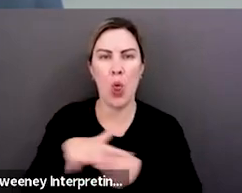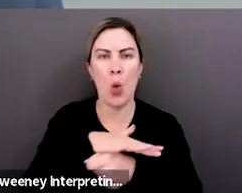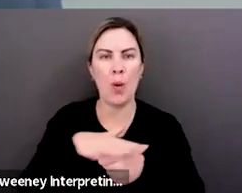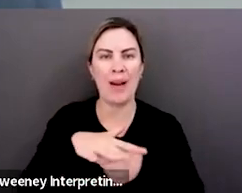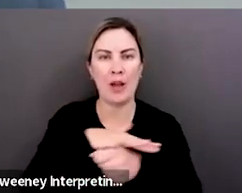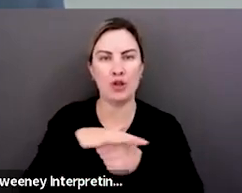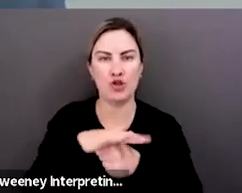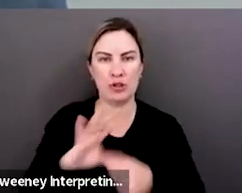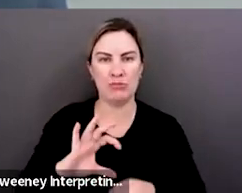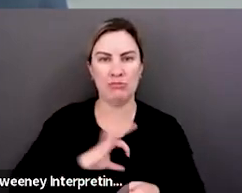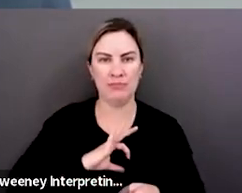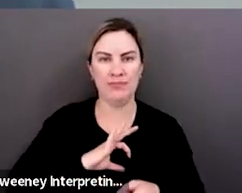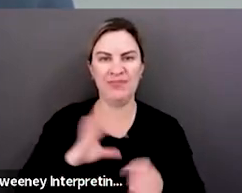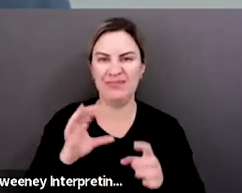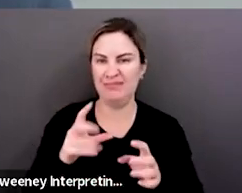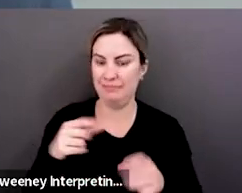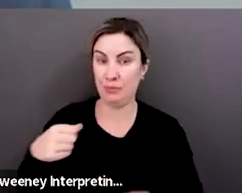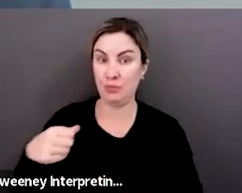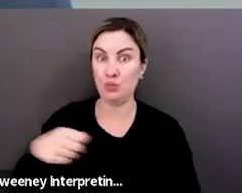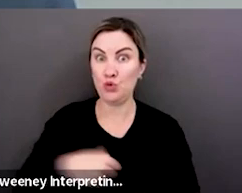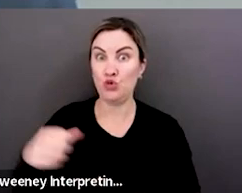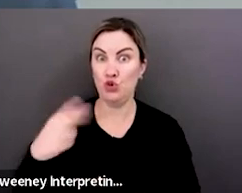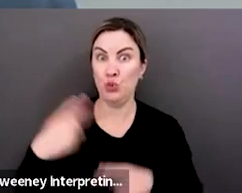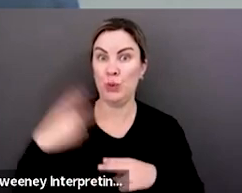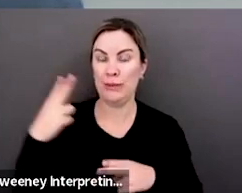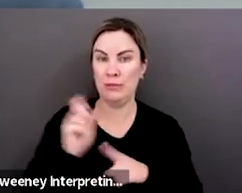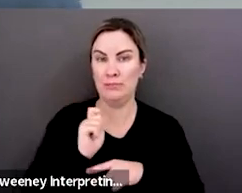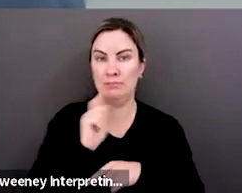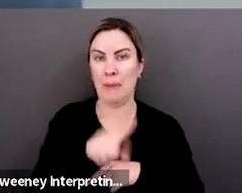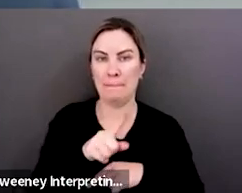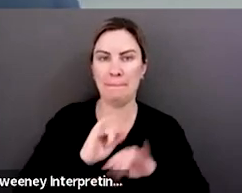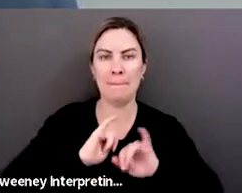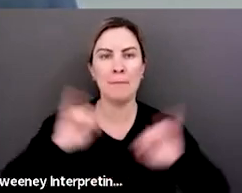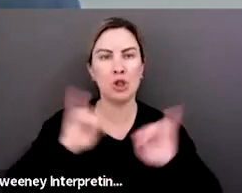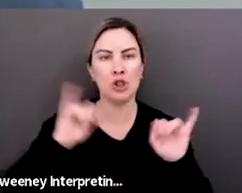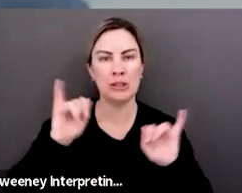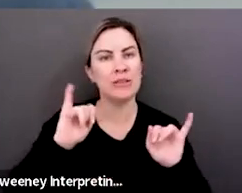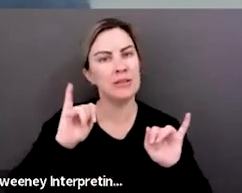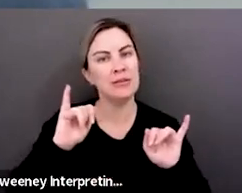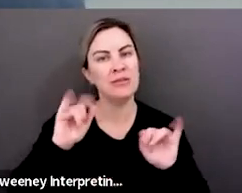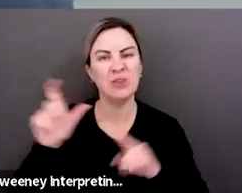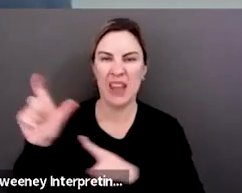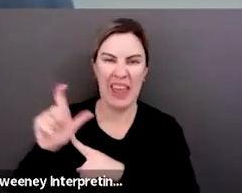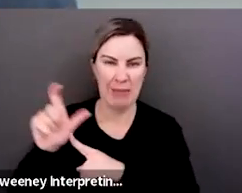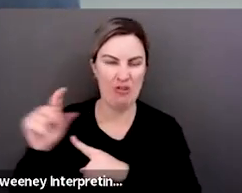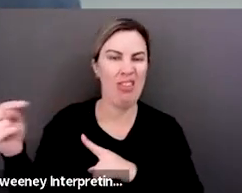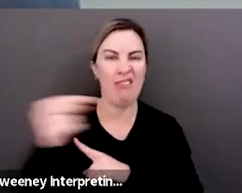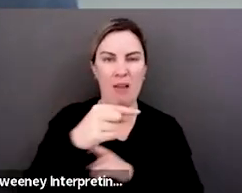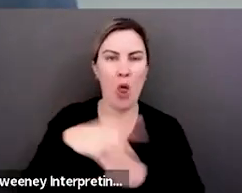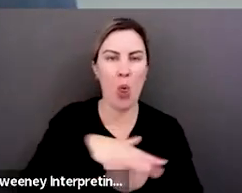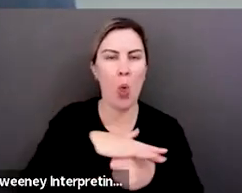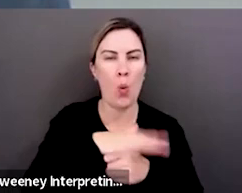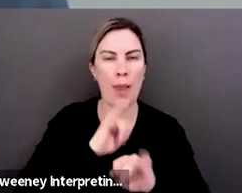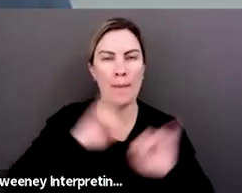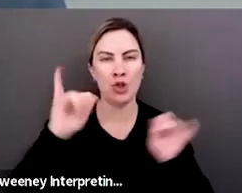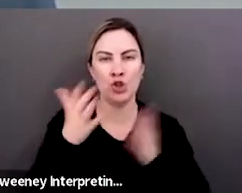can quickly push them, and it sends off an emergency signal to a central area in Canberra, and it gets relayed back to local emergency